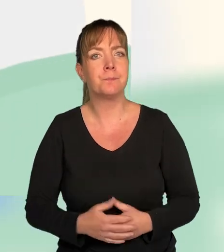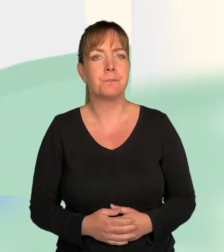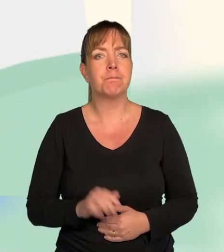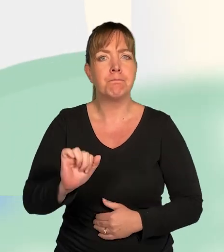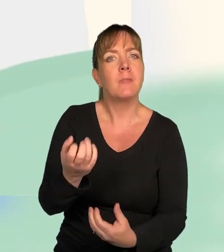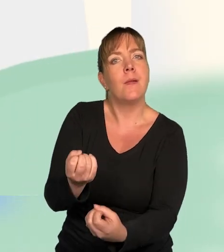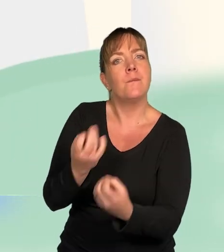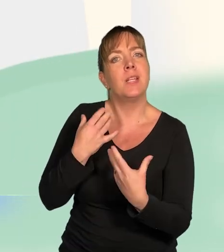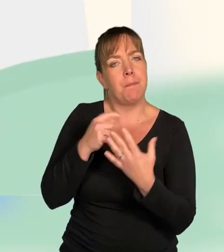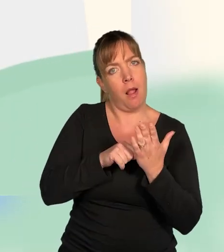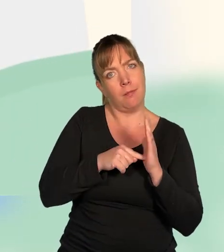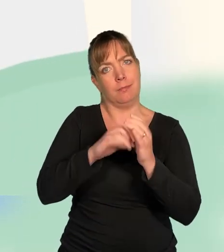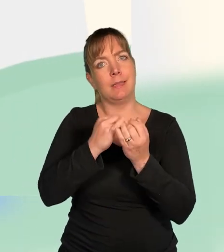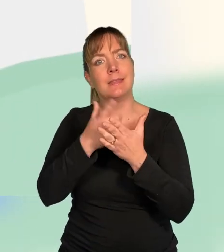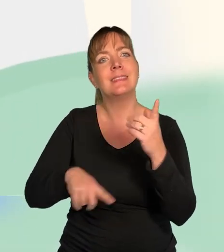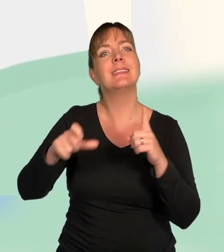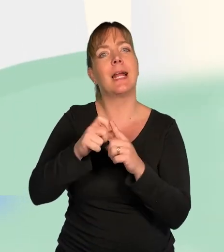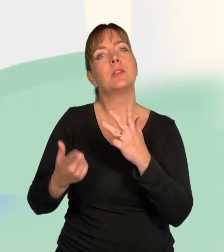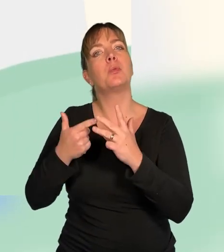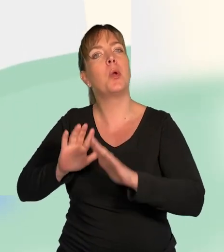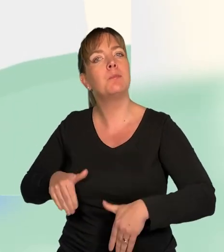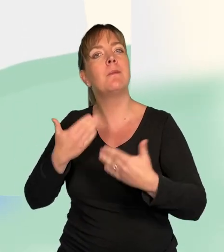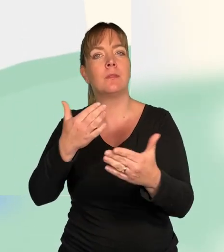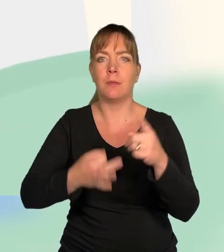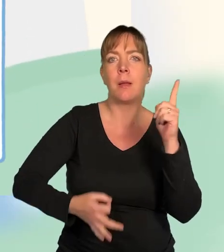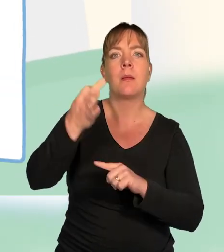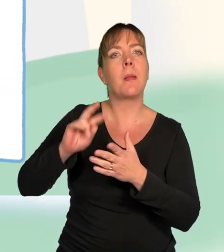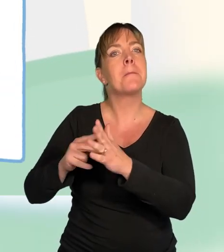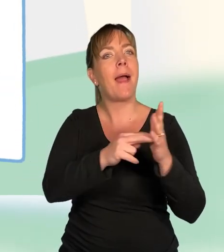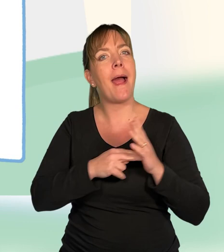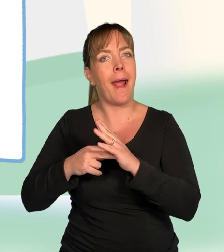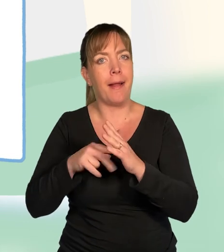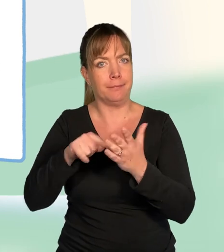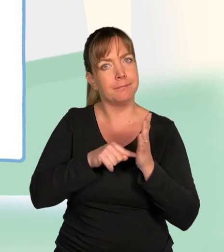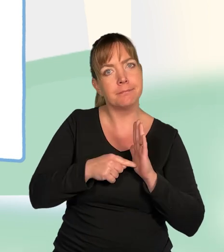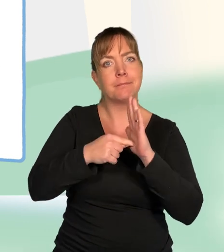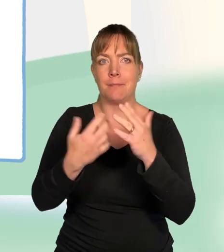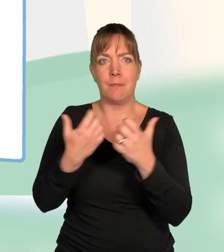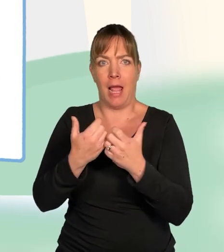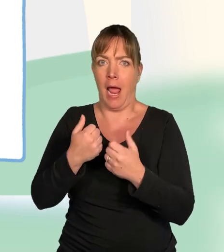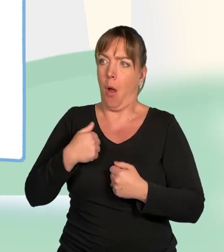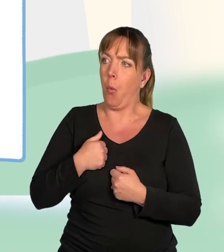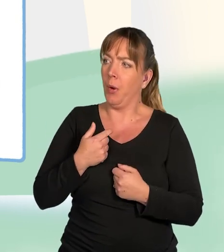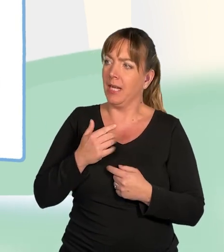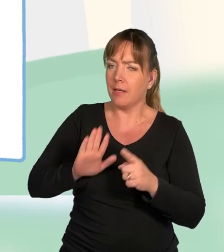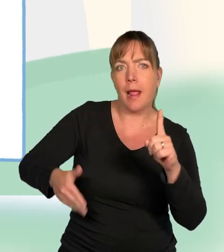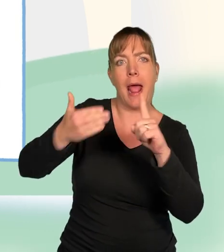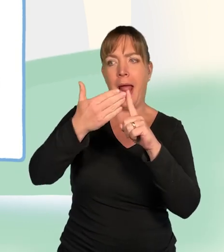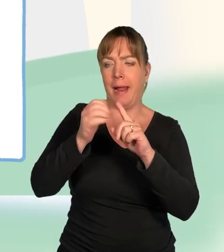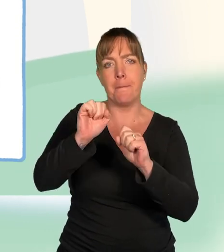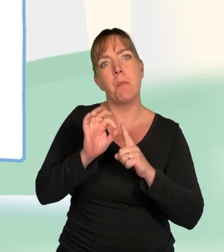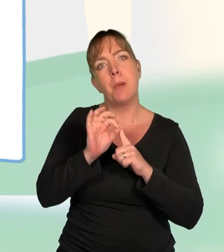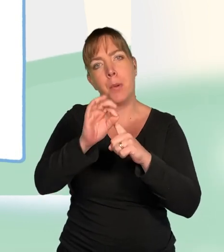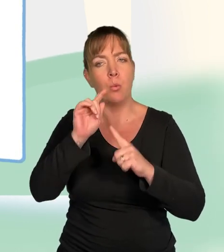This feedback is reflected in the SEND and Alternative Provision Improvement Plan, which sets out how we intend to take these proposals forward.